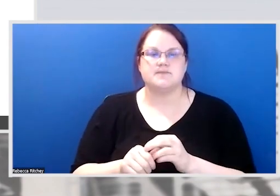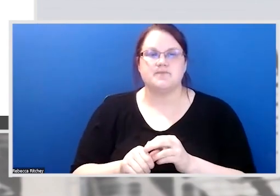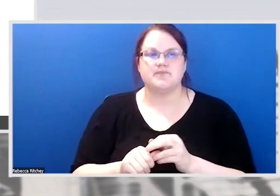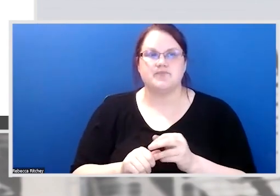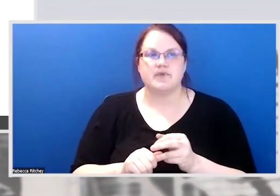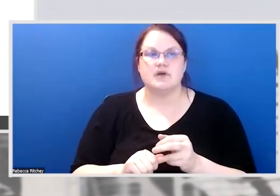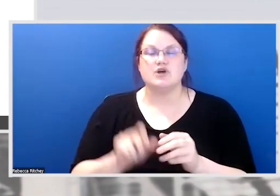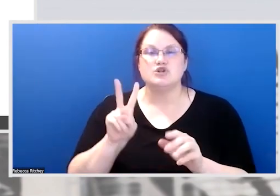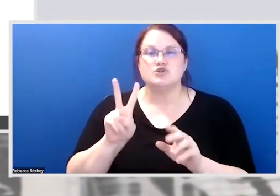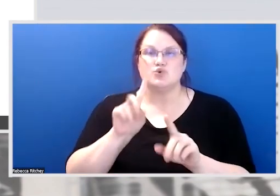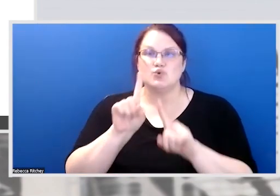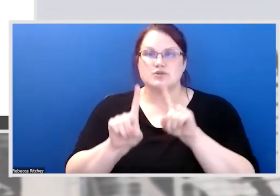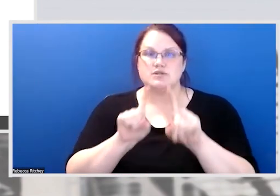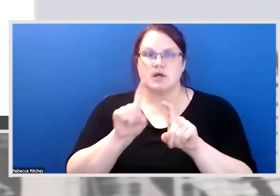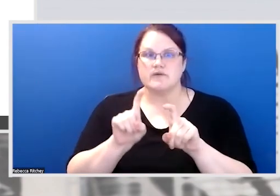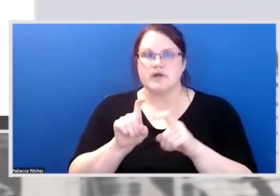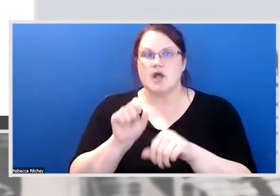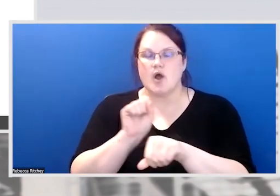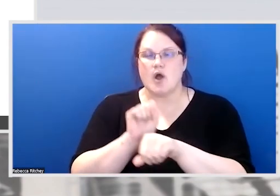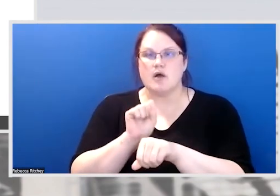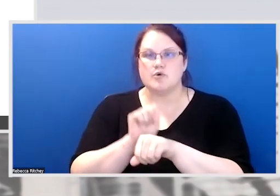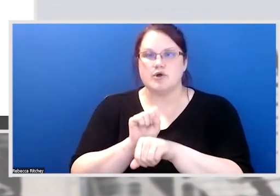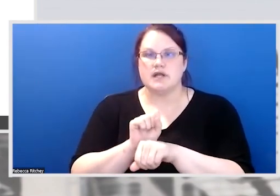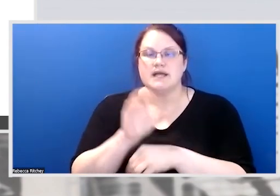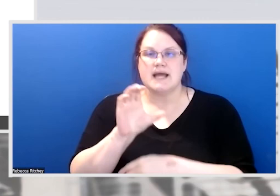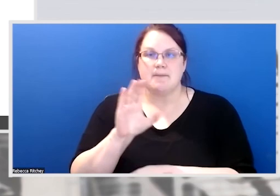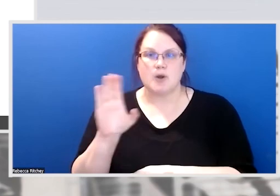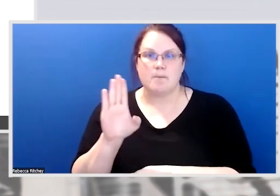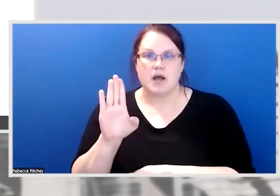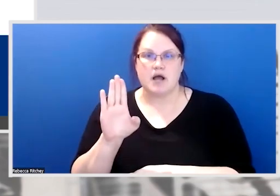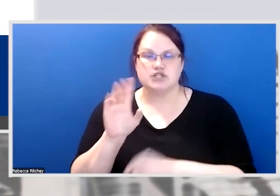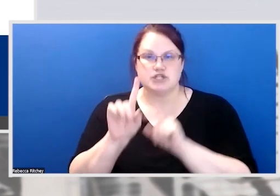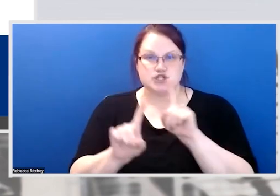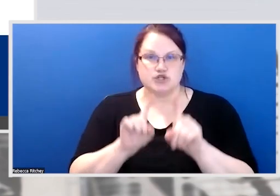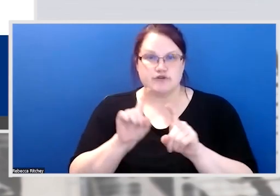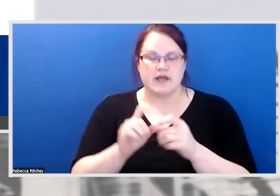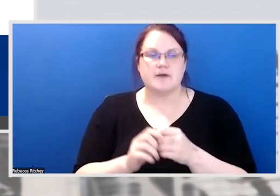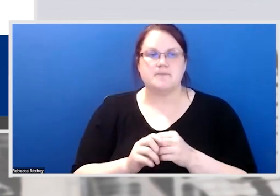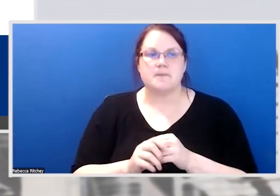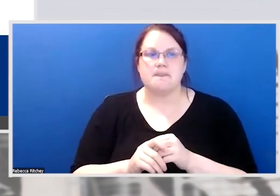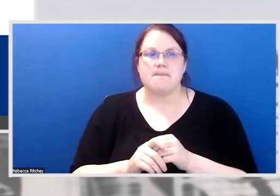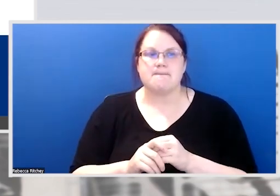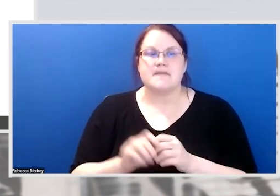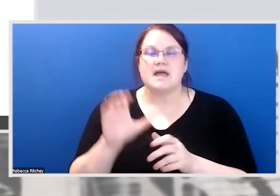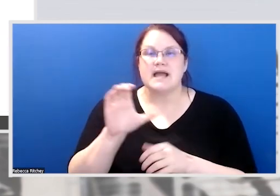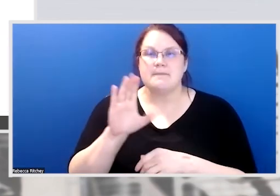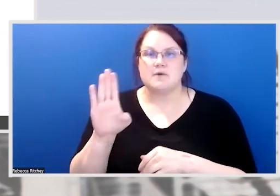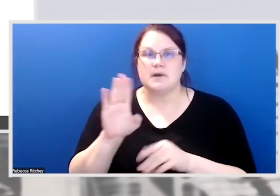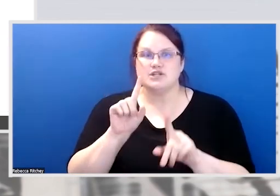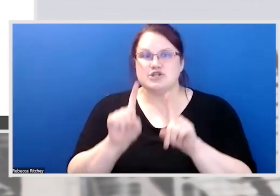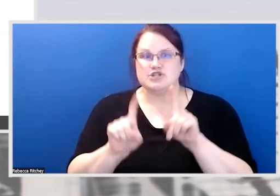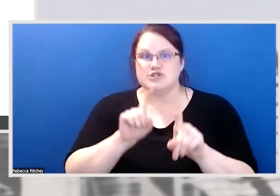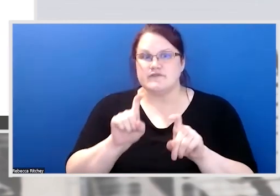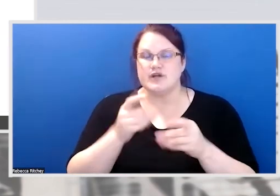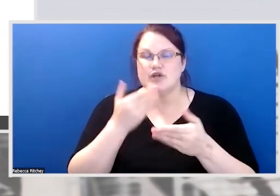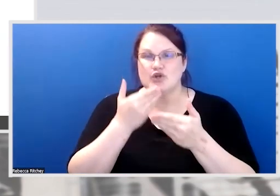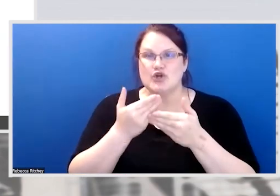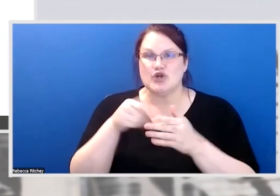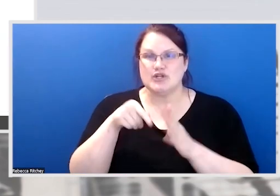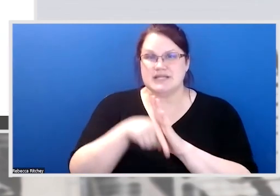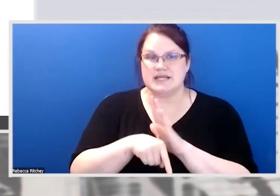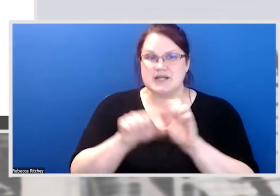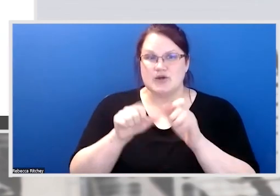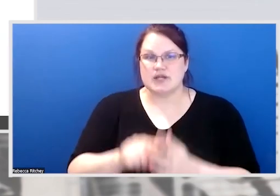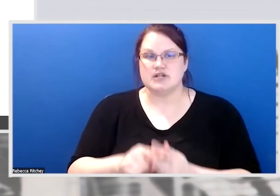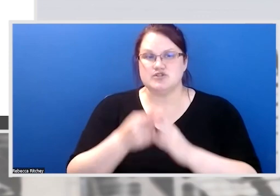have 2 surveys. We have both the operating and capital budget survey. The capital budget survey gets you some great detail. You can start off